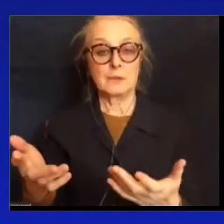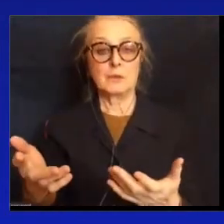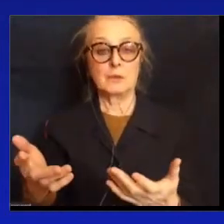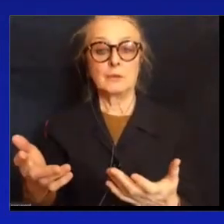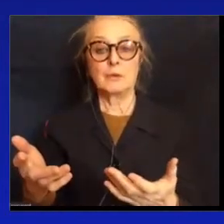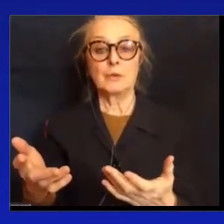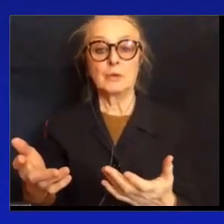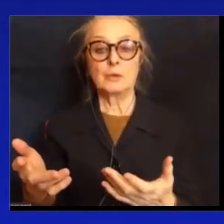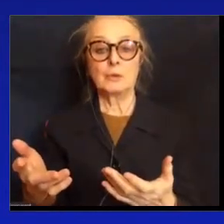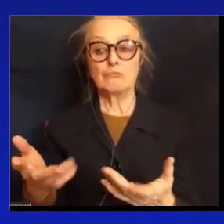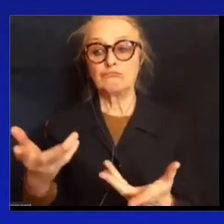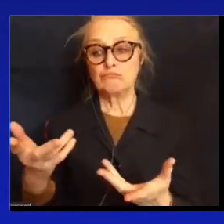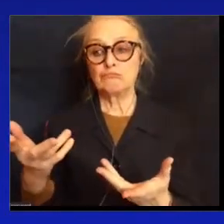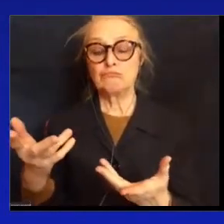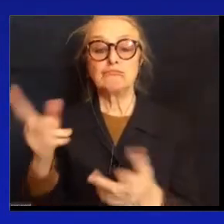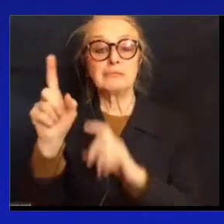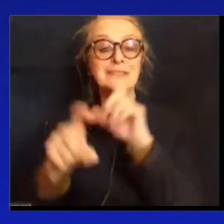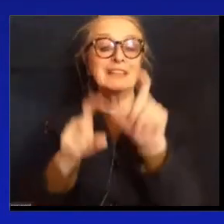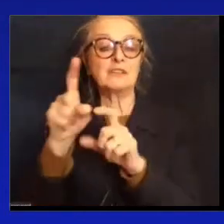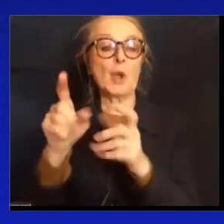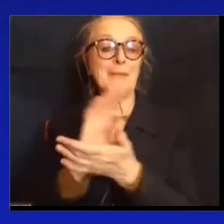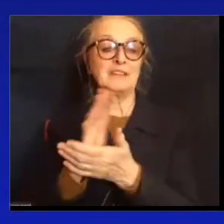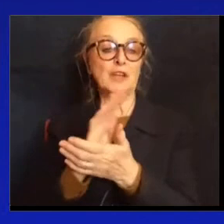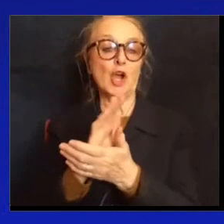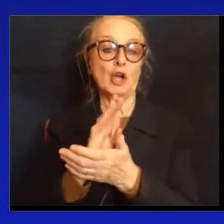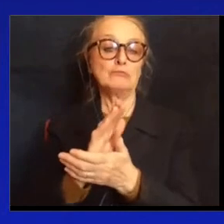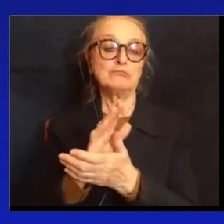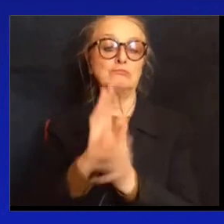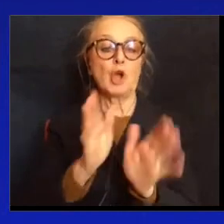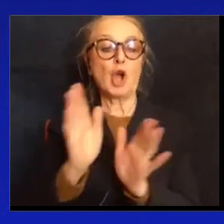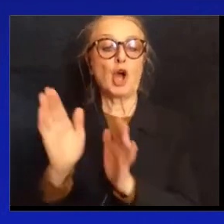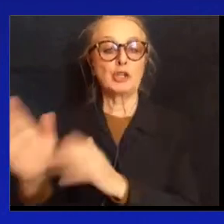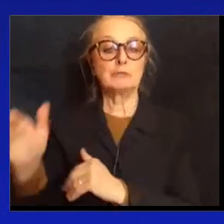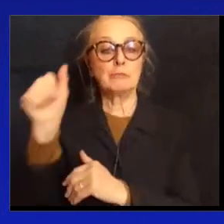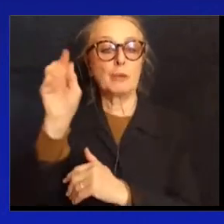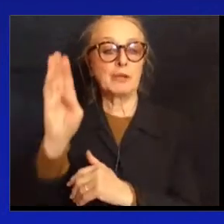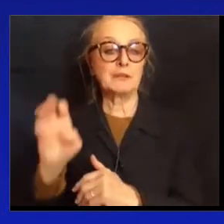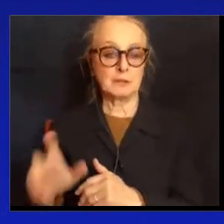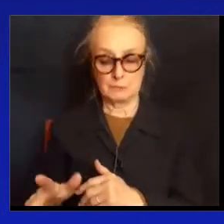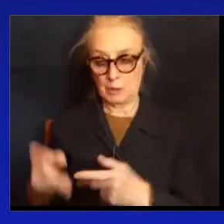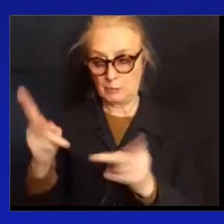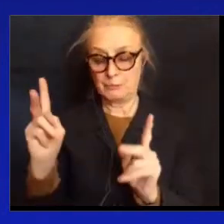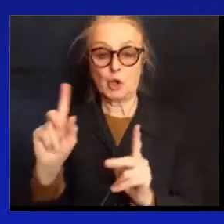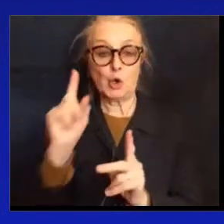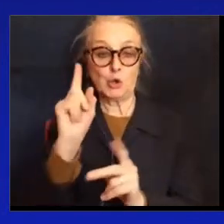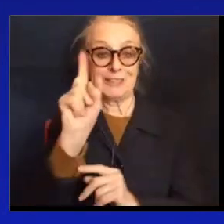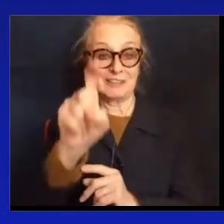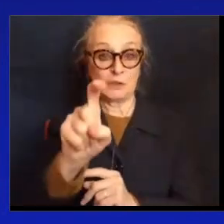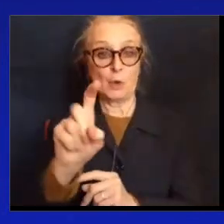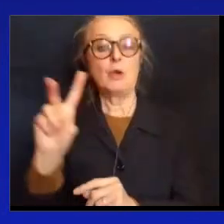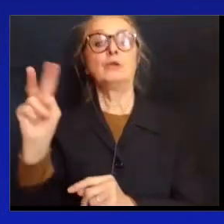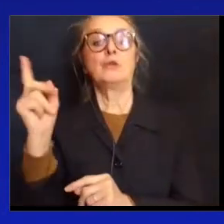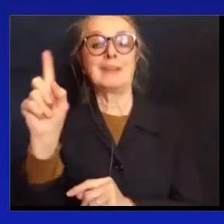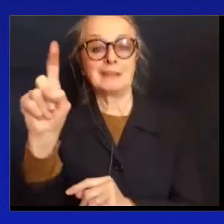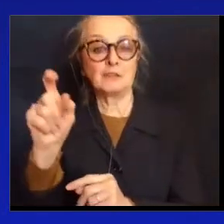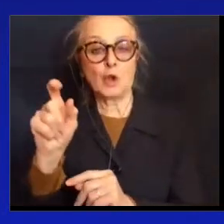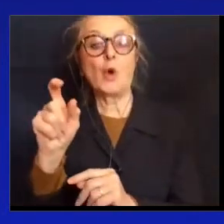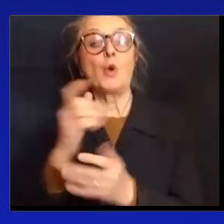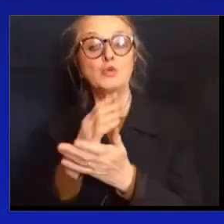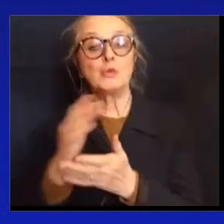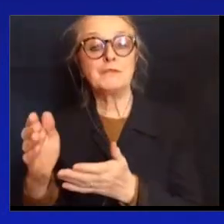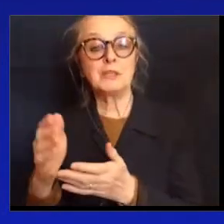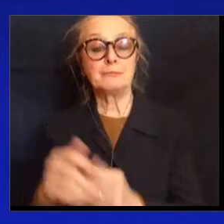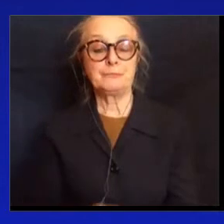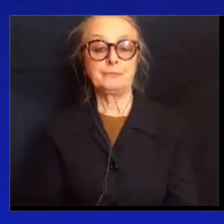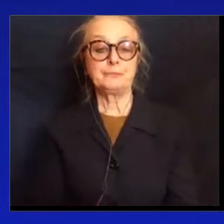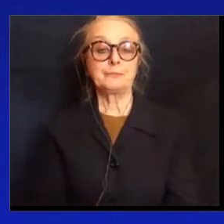aux questions des médias par ordre alphabétique. Vous pouvez poser une question et une question de suivi. Again, a reminder to remain